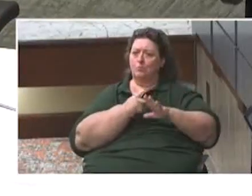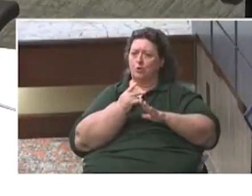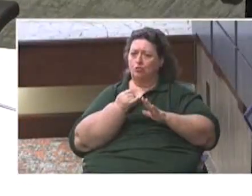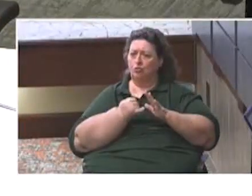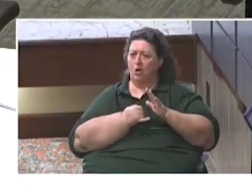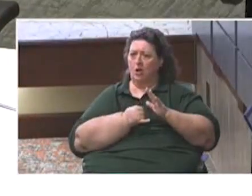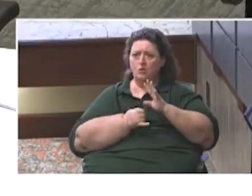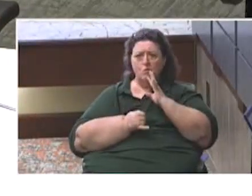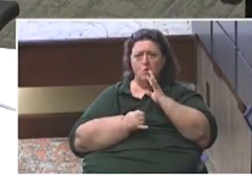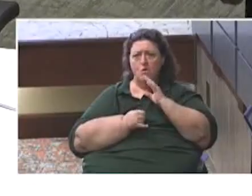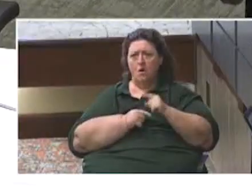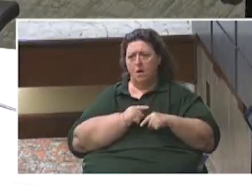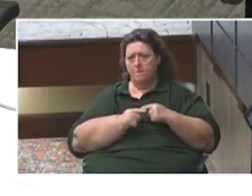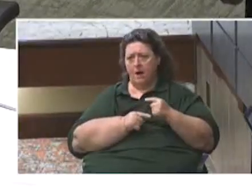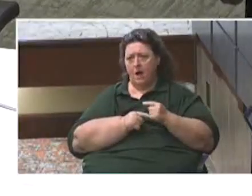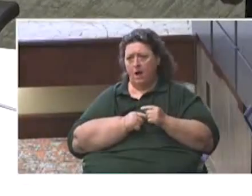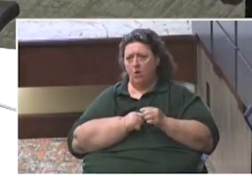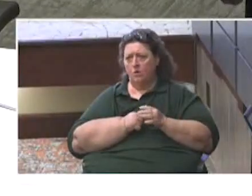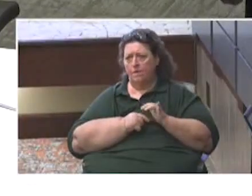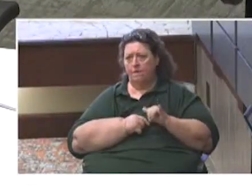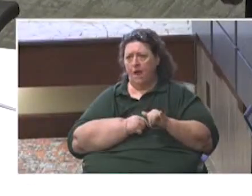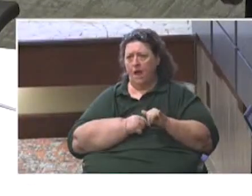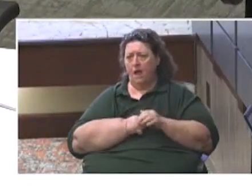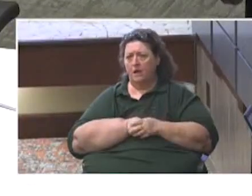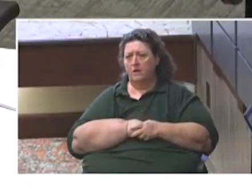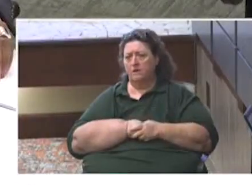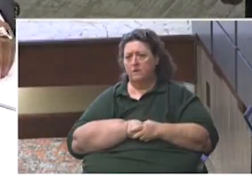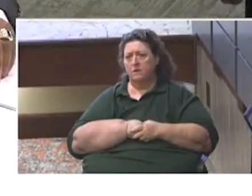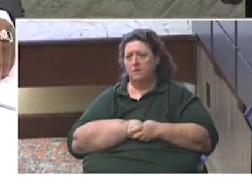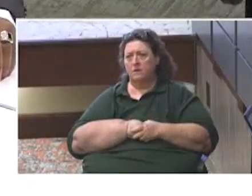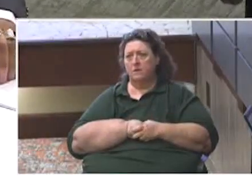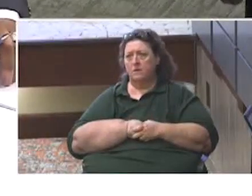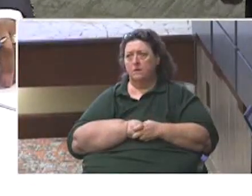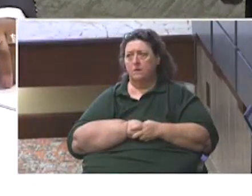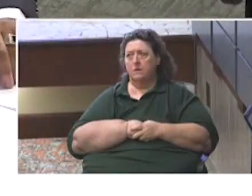about and